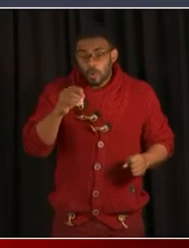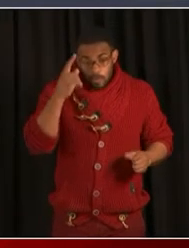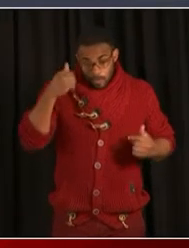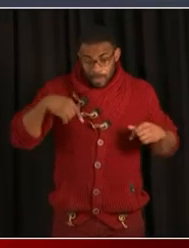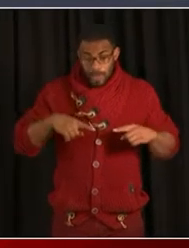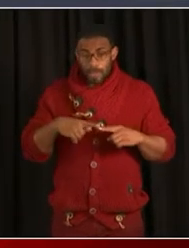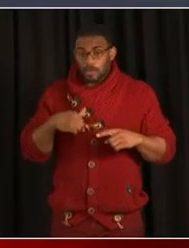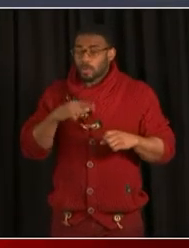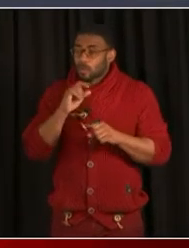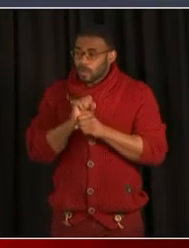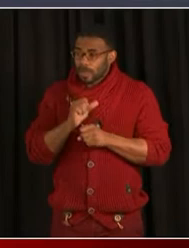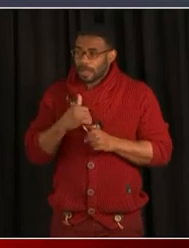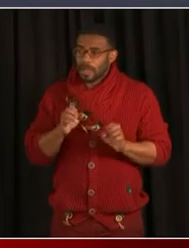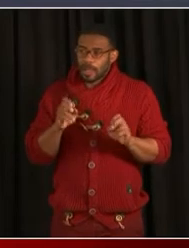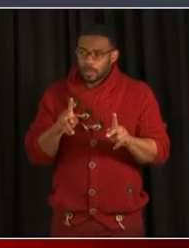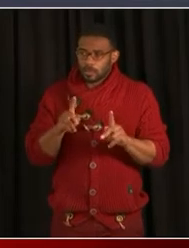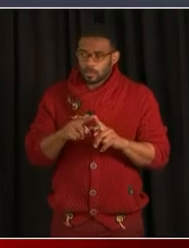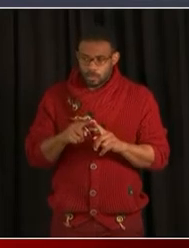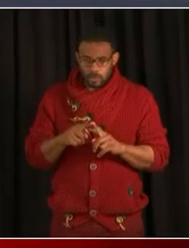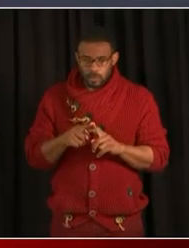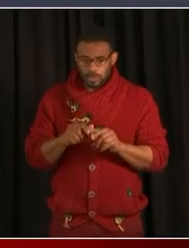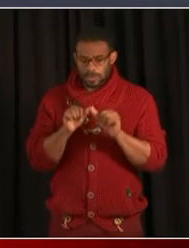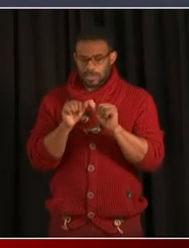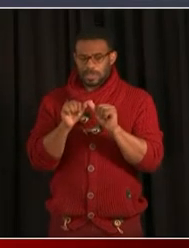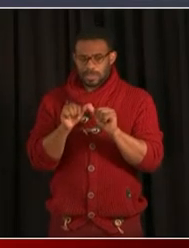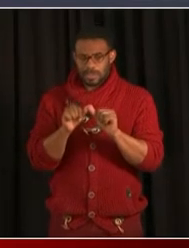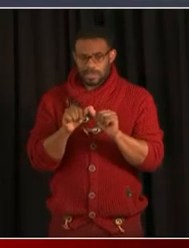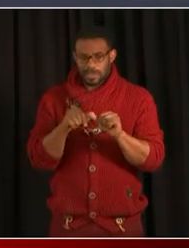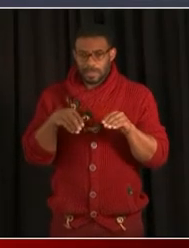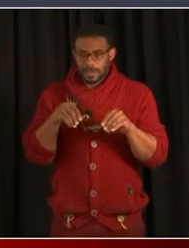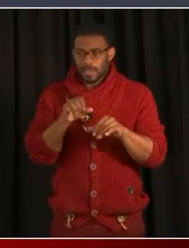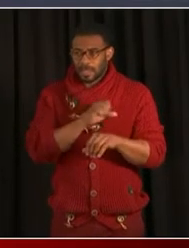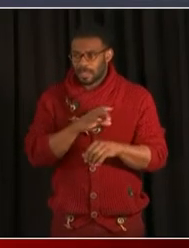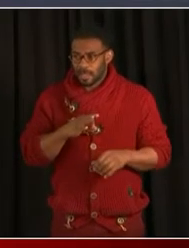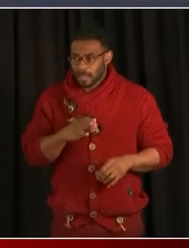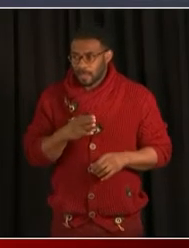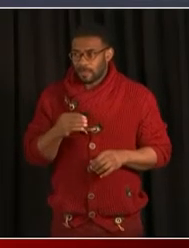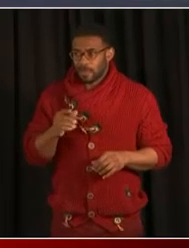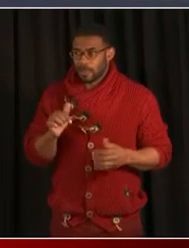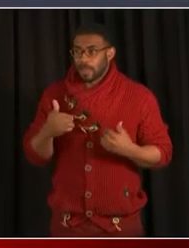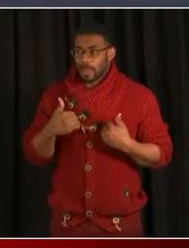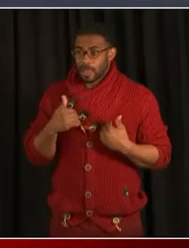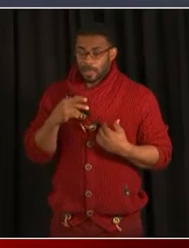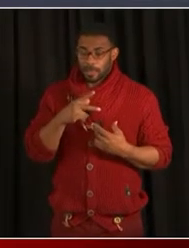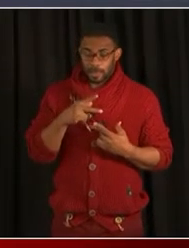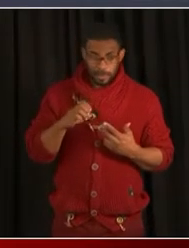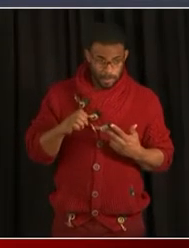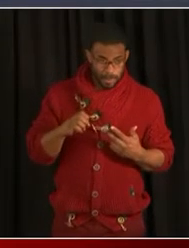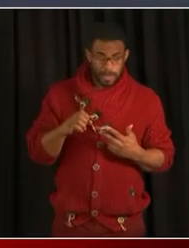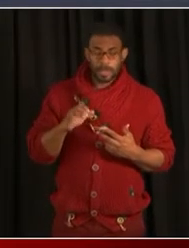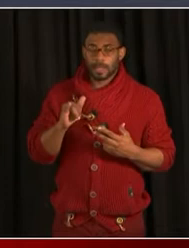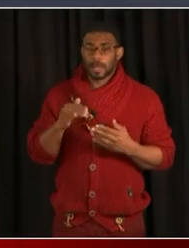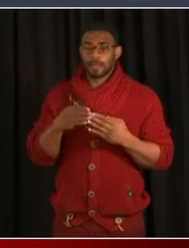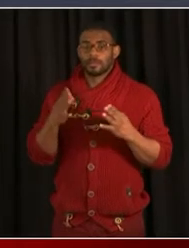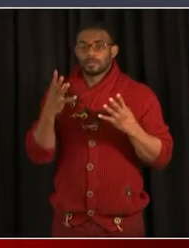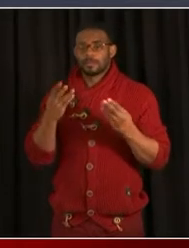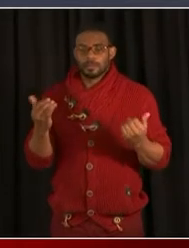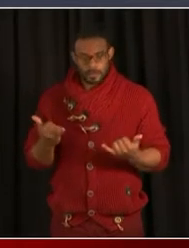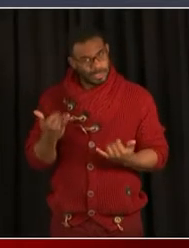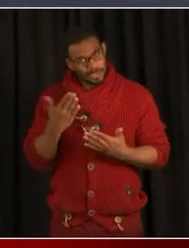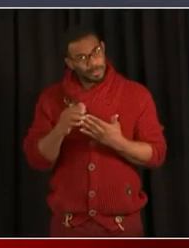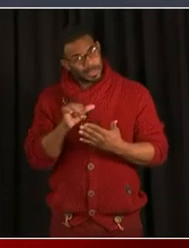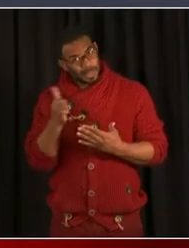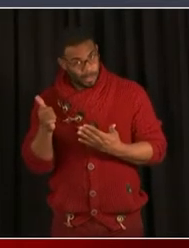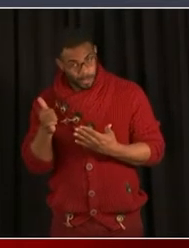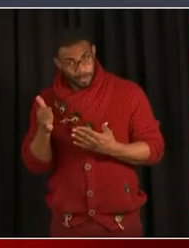for us, we really need the opportunity to be able to continue to pay our staff. And we had the PP loan, that's gone now.